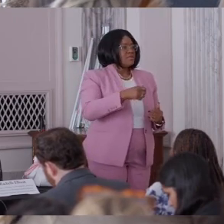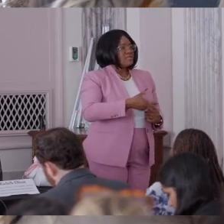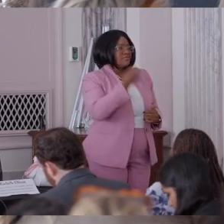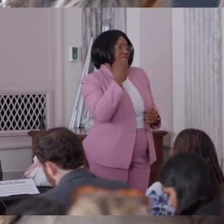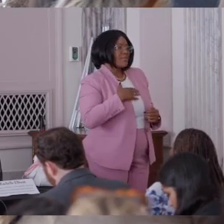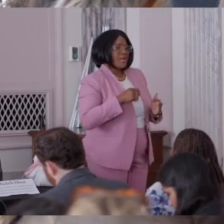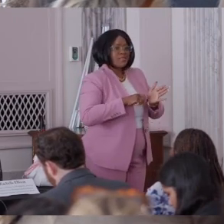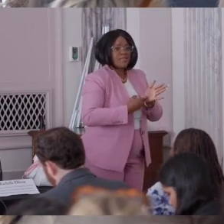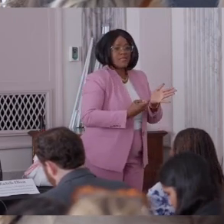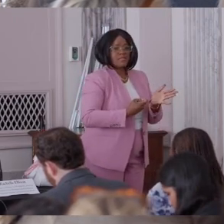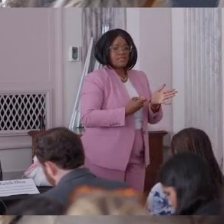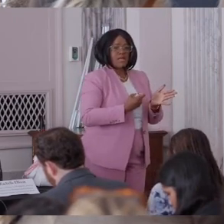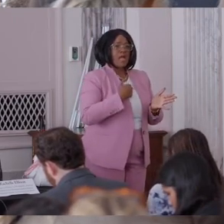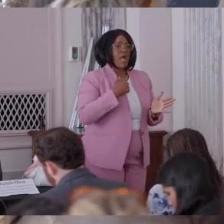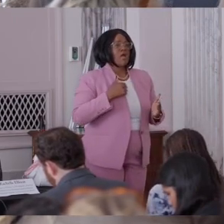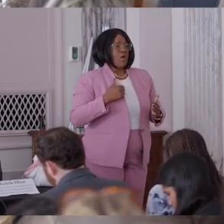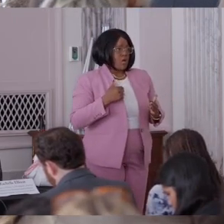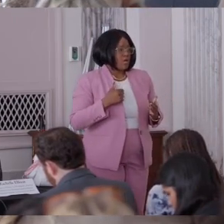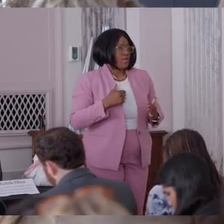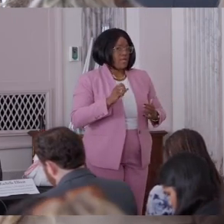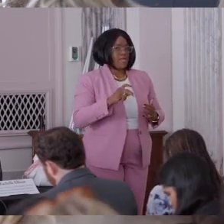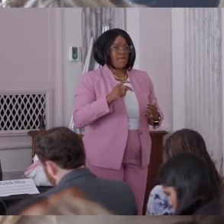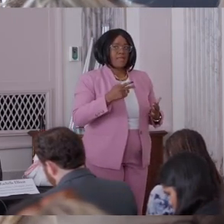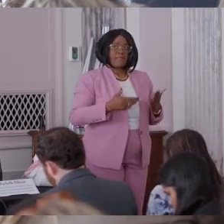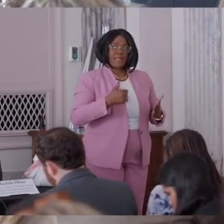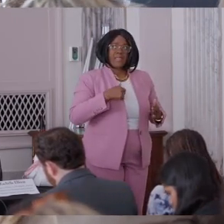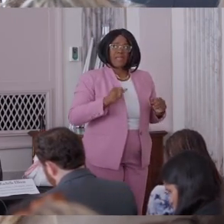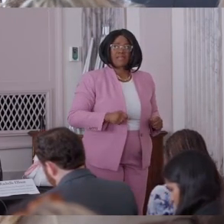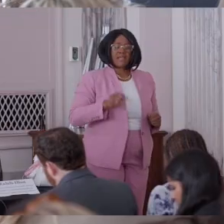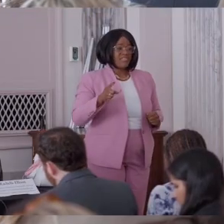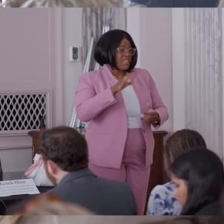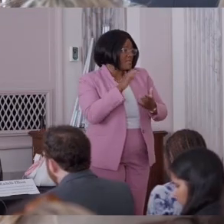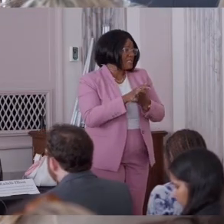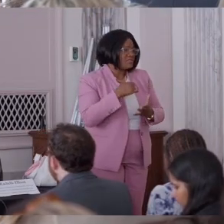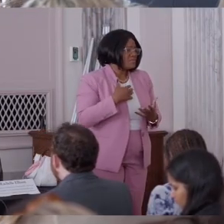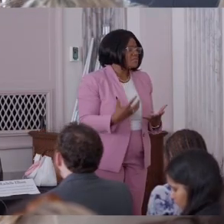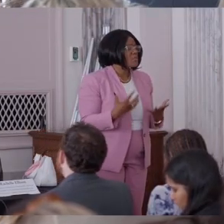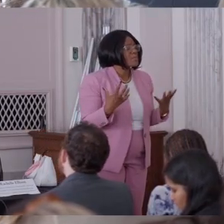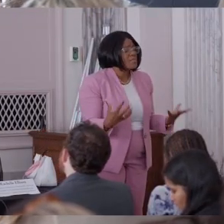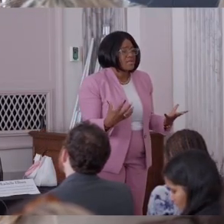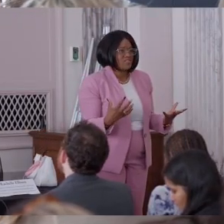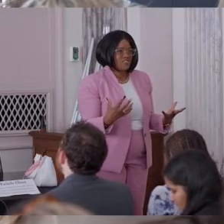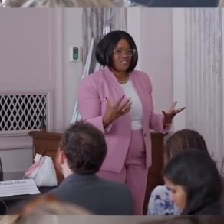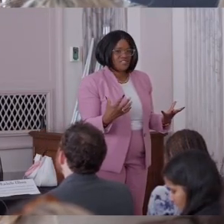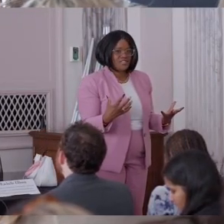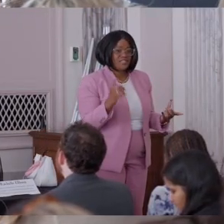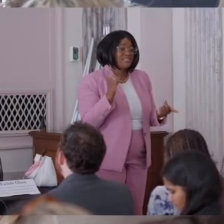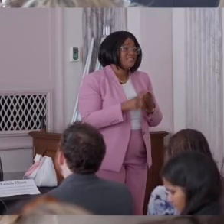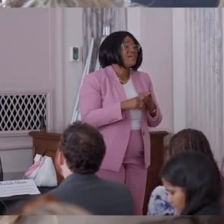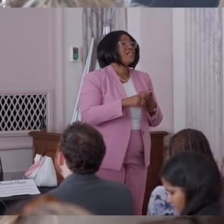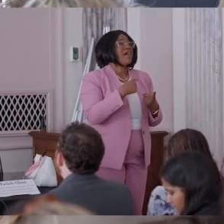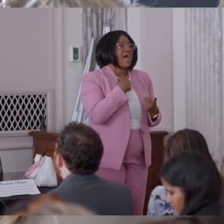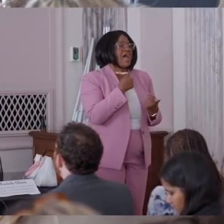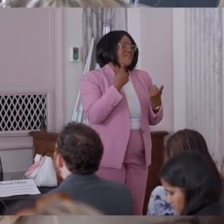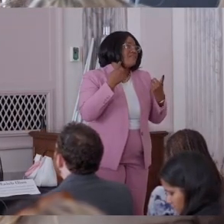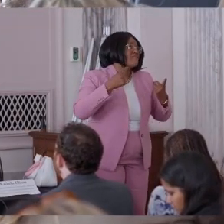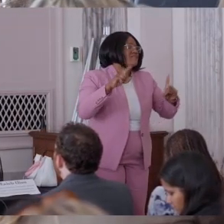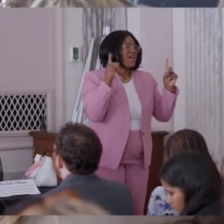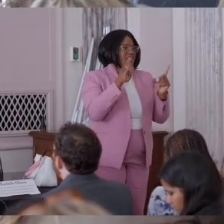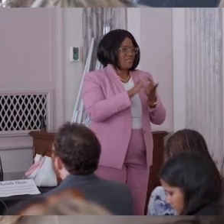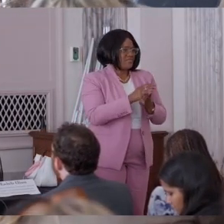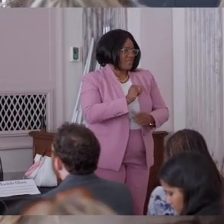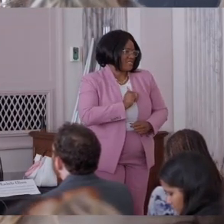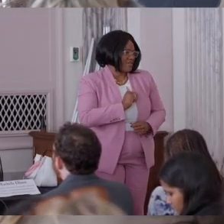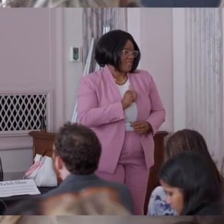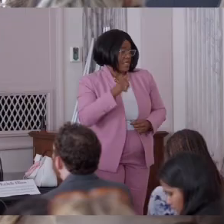keys, gave me the opportunity to say, maybe I can do this. They believed in me so much until I believed in myself. And